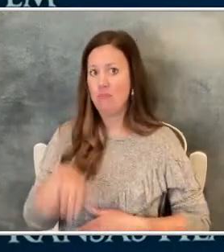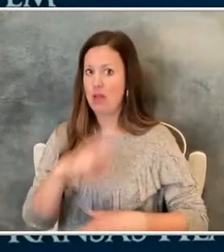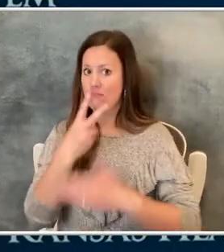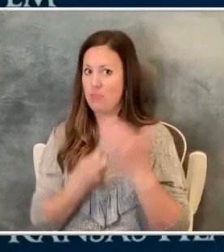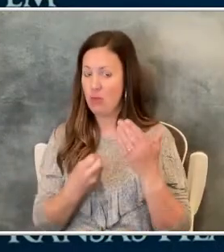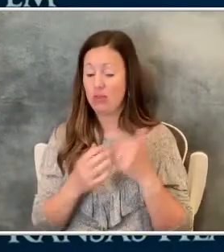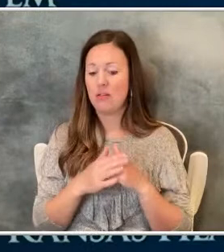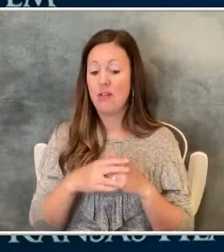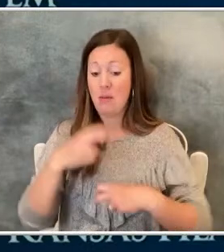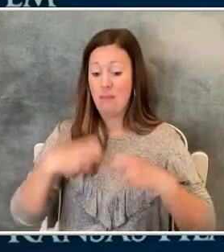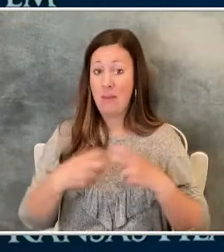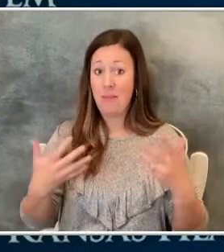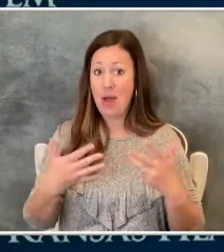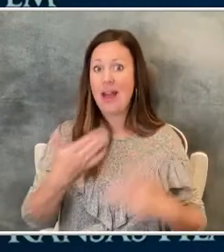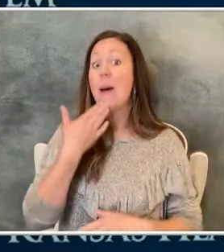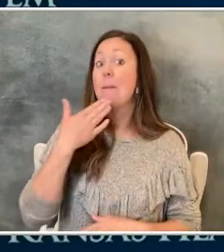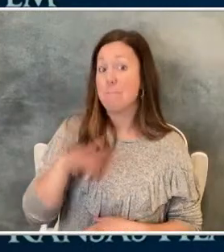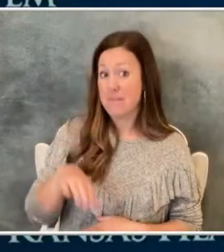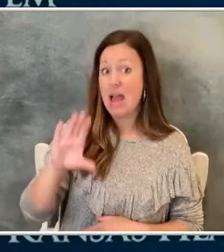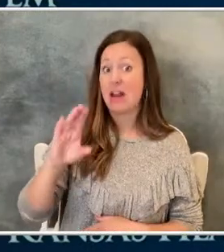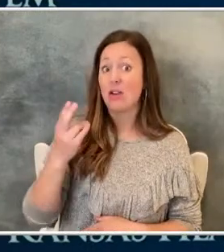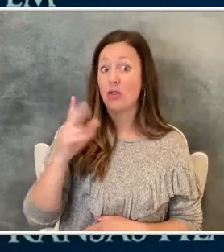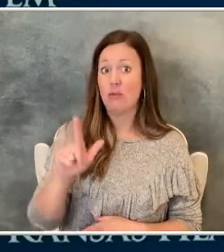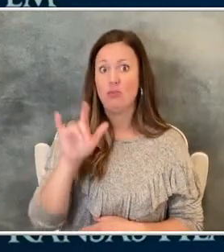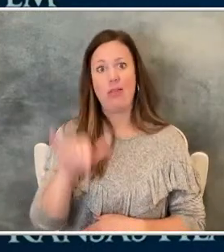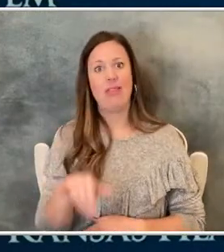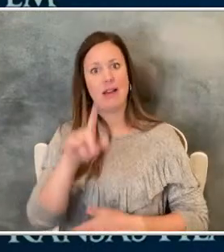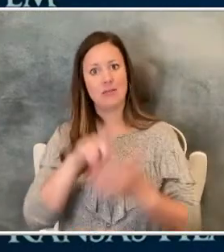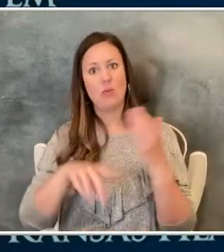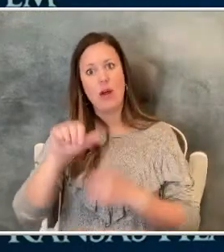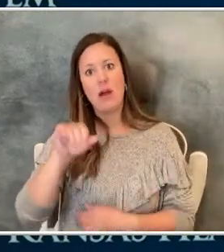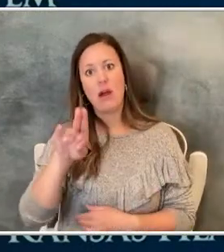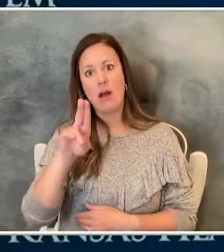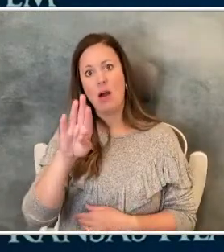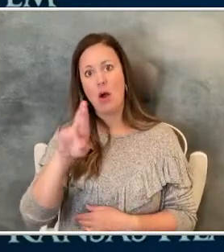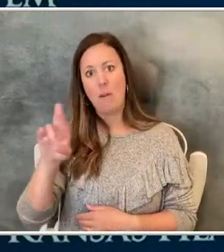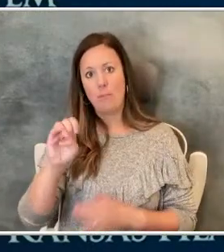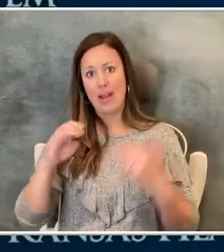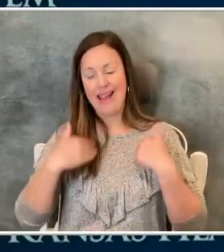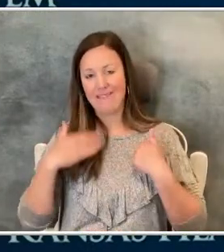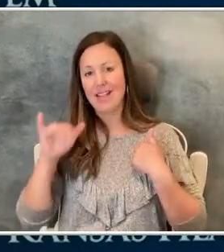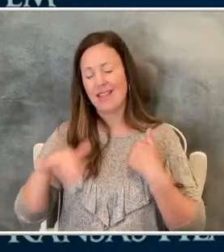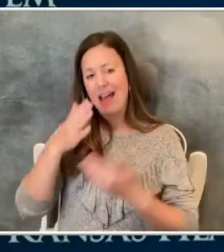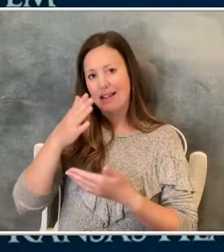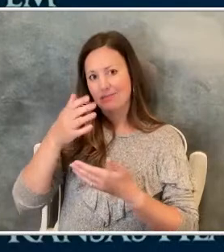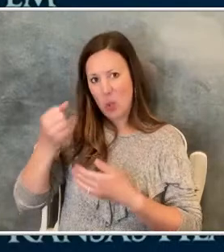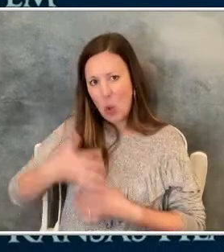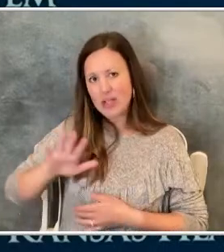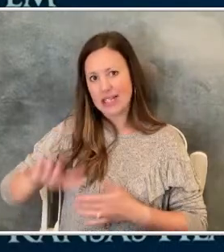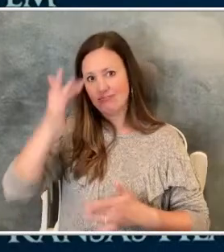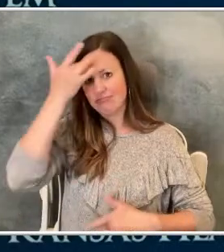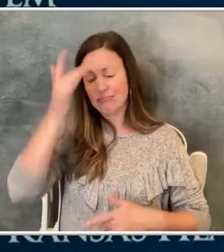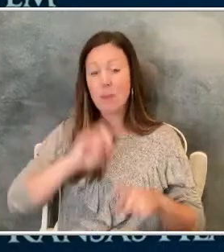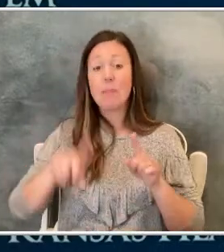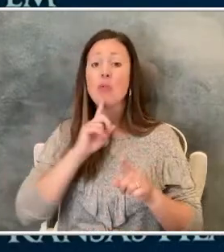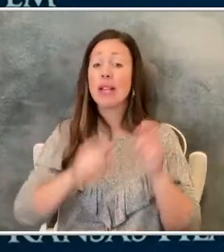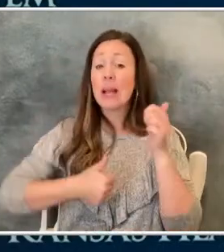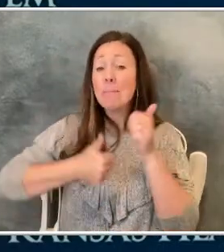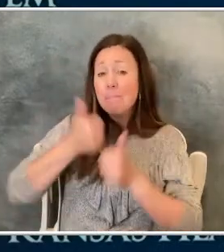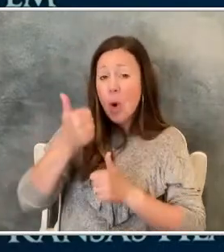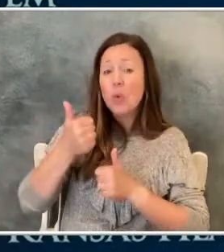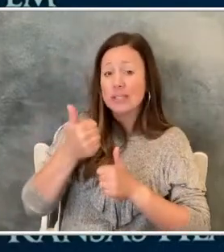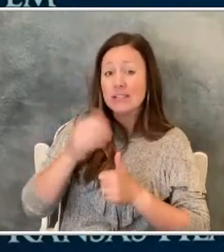bad cholesterol is what she has, and that's what's causing all this disease. But most cholesterol is so-called good.